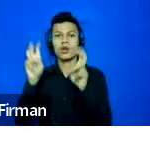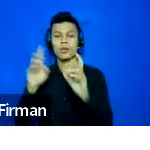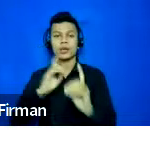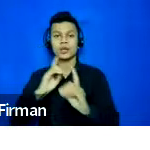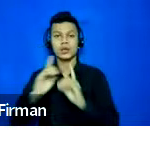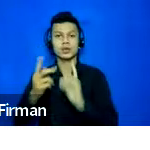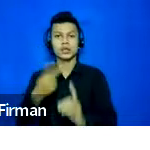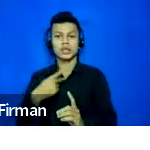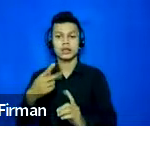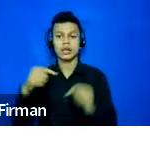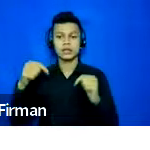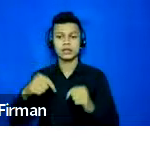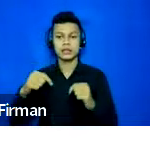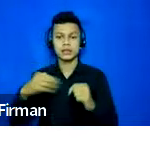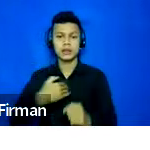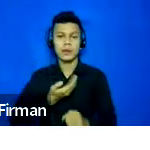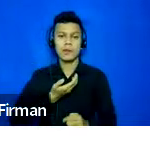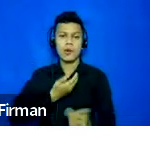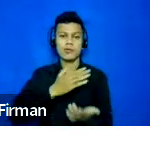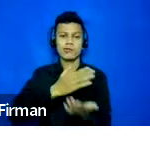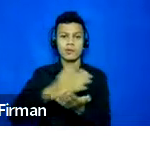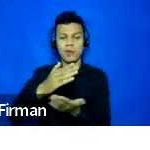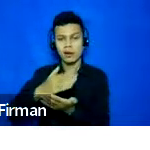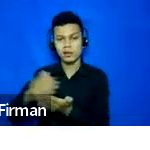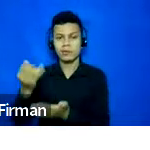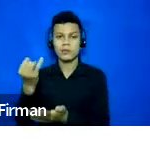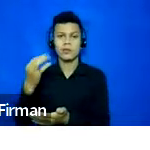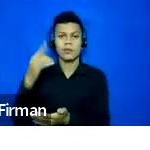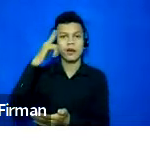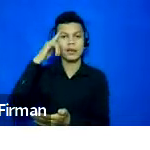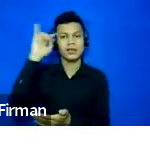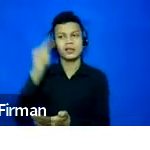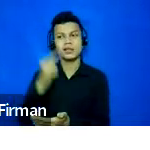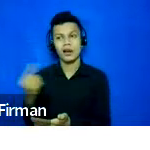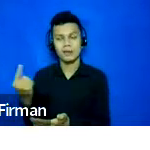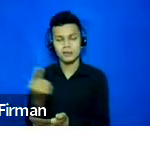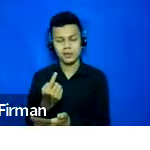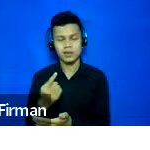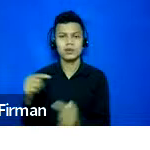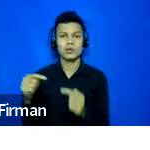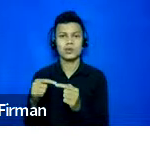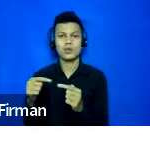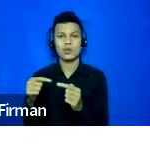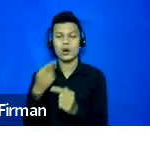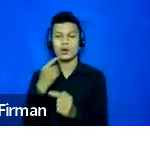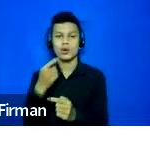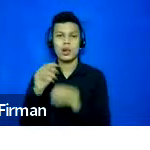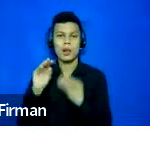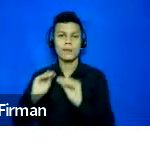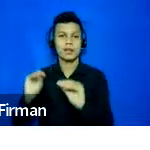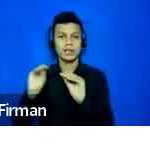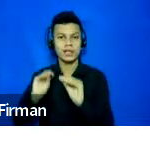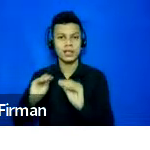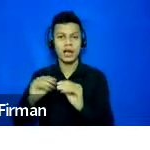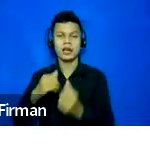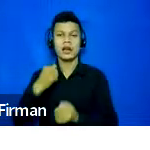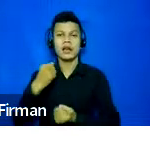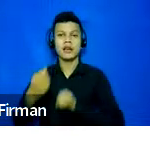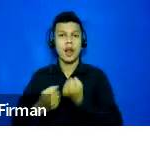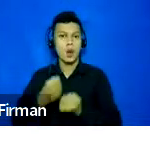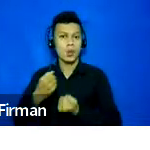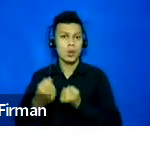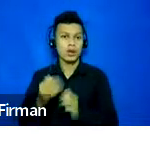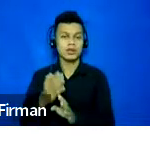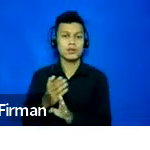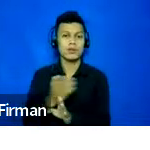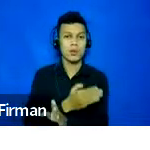with you some of our initiatives on education that happening before and during